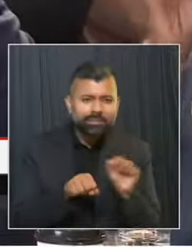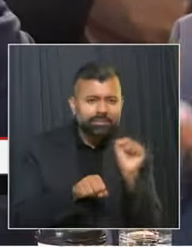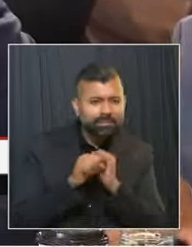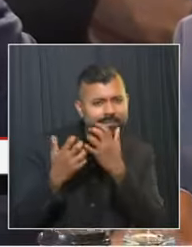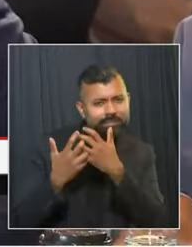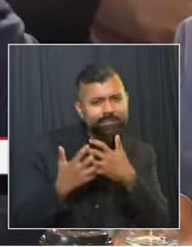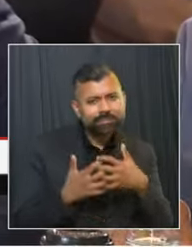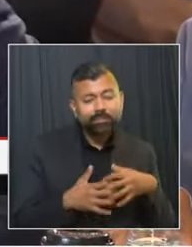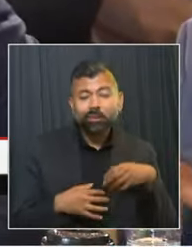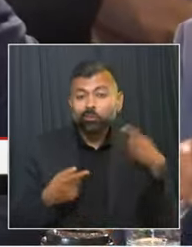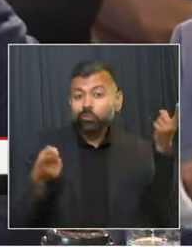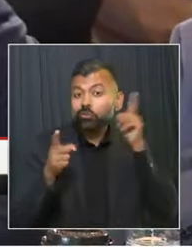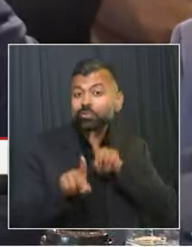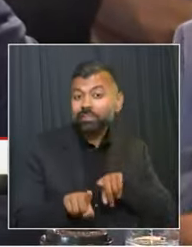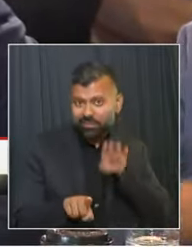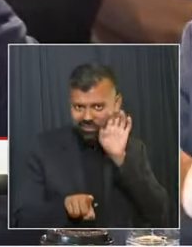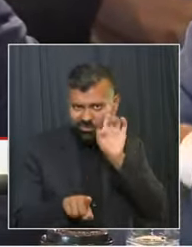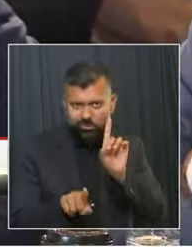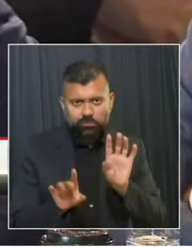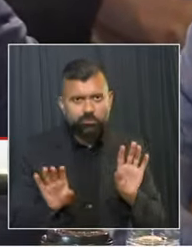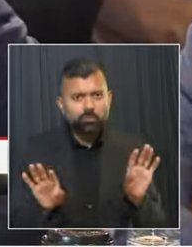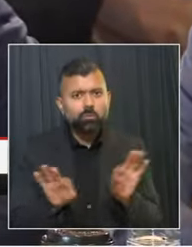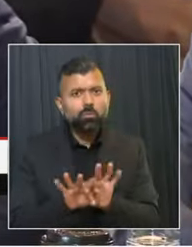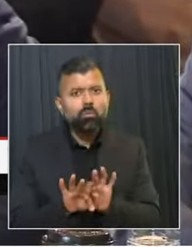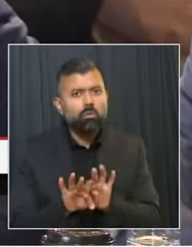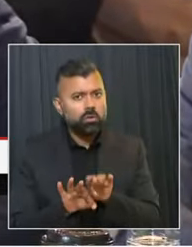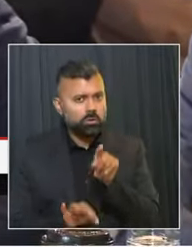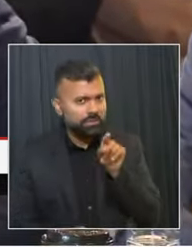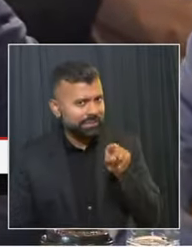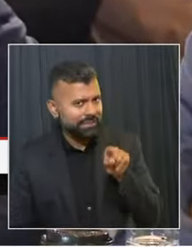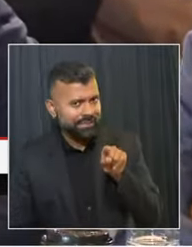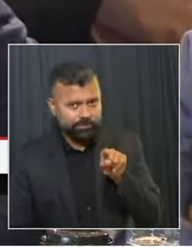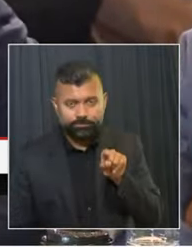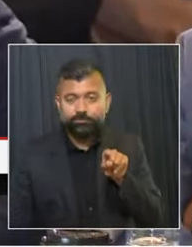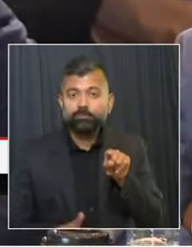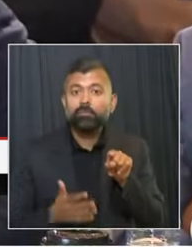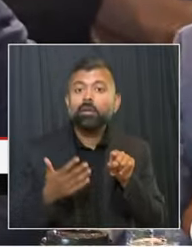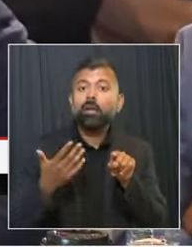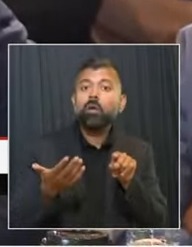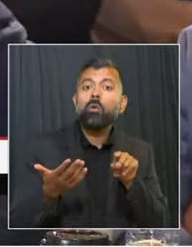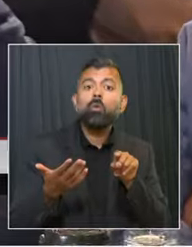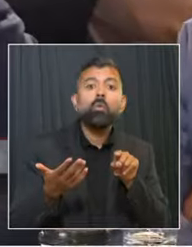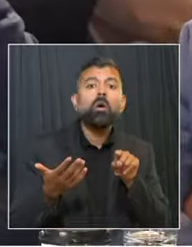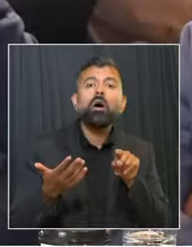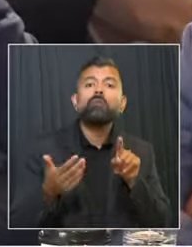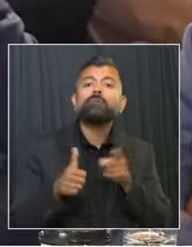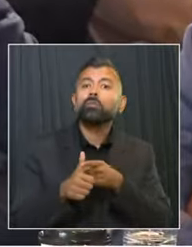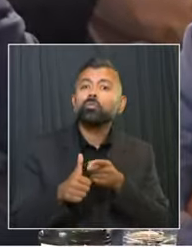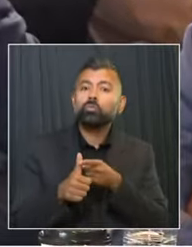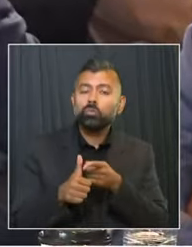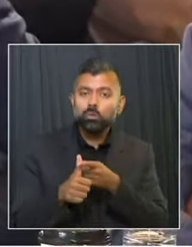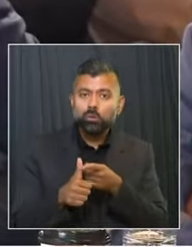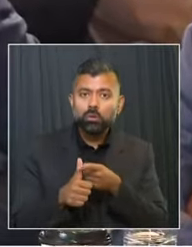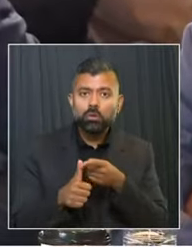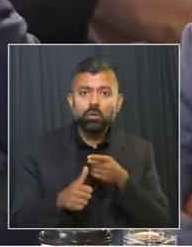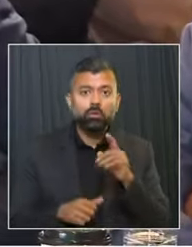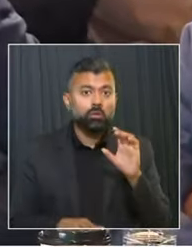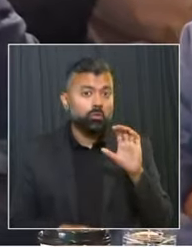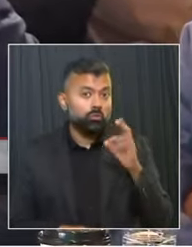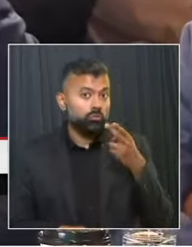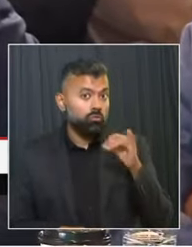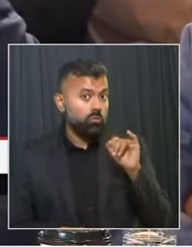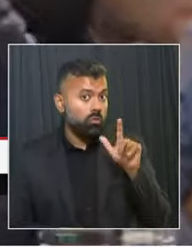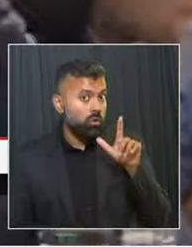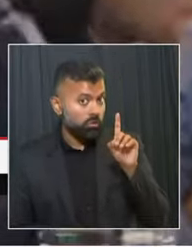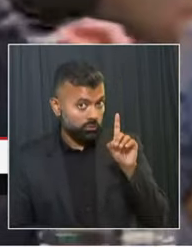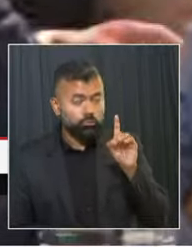outset, though, I think the child tax credit is an investment that would, in fact, attract families and is a way of us